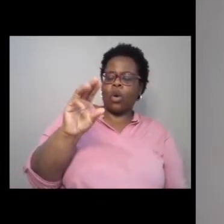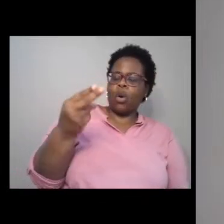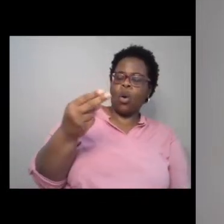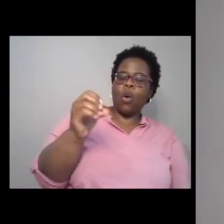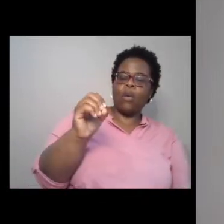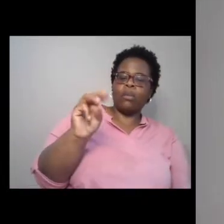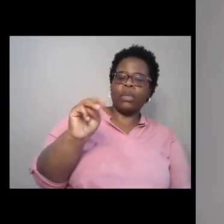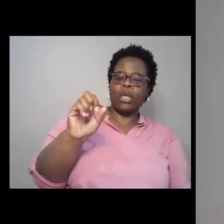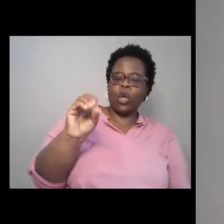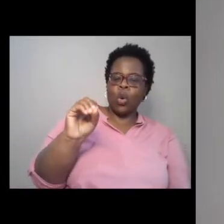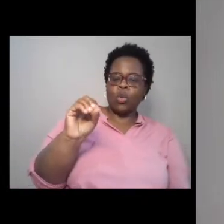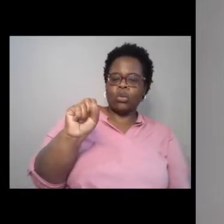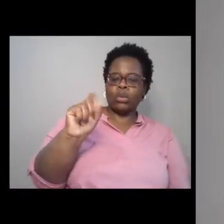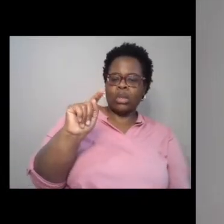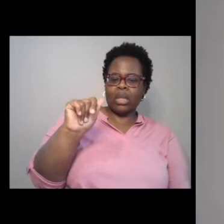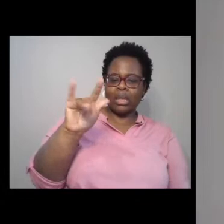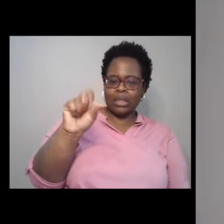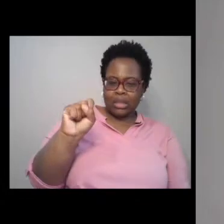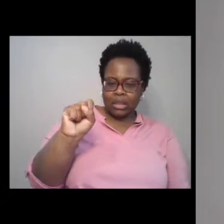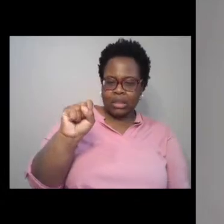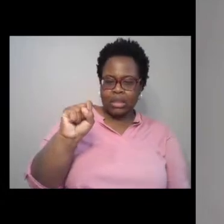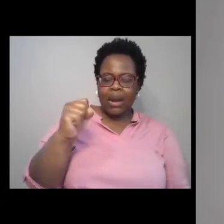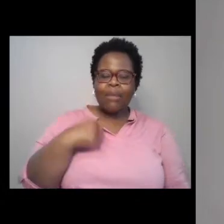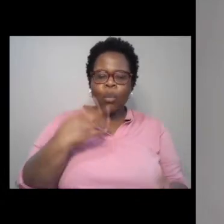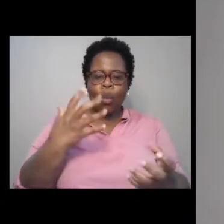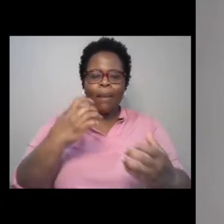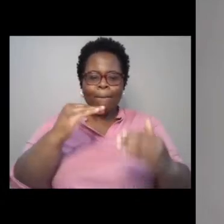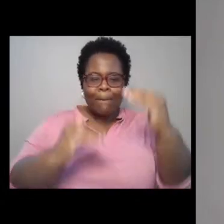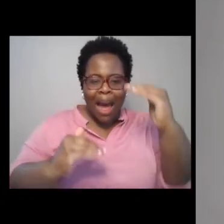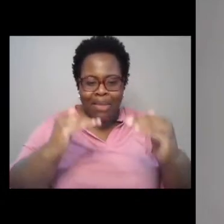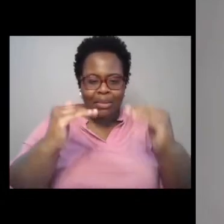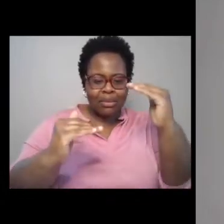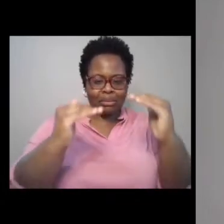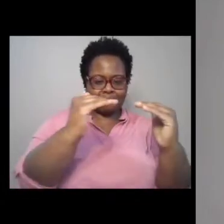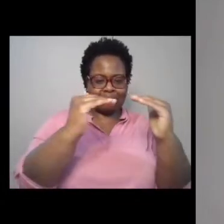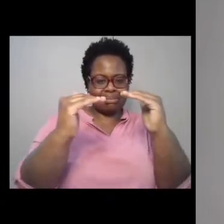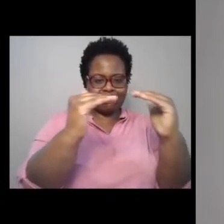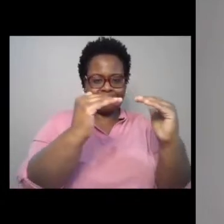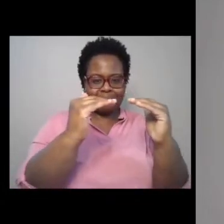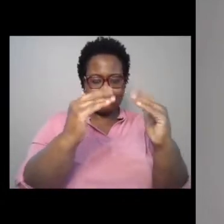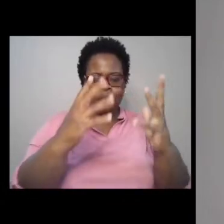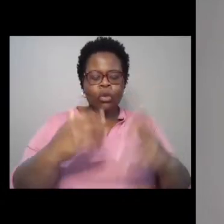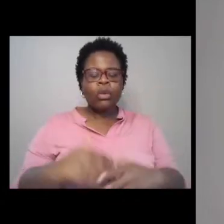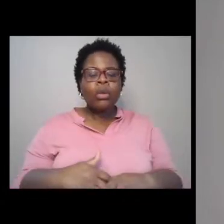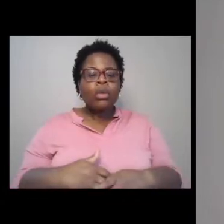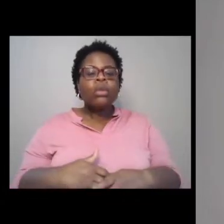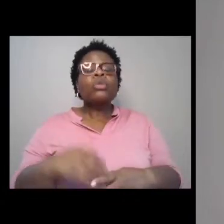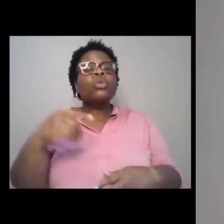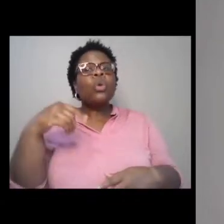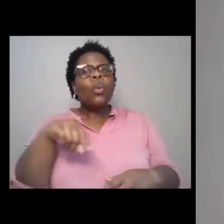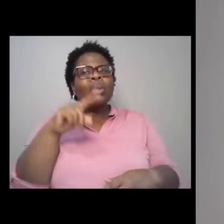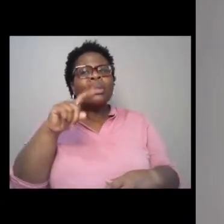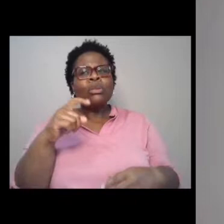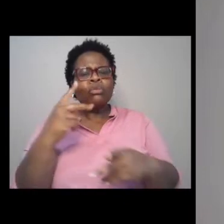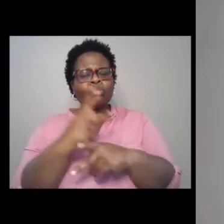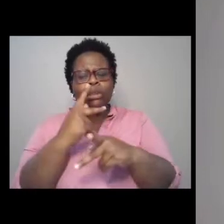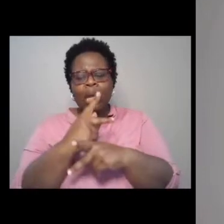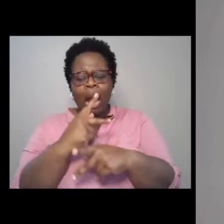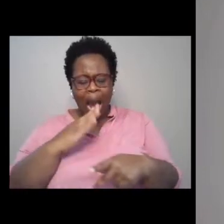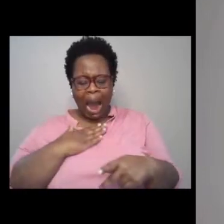physical balance. And that in treatment, in holistic medicine, all we needed to do was figure out what our body